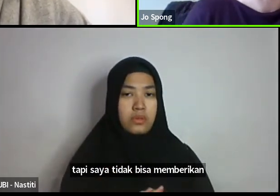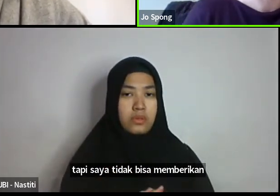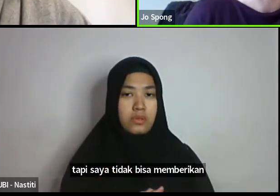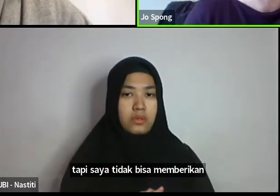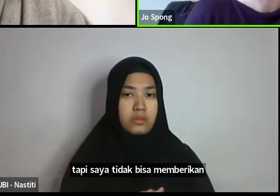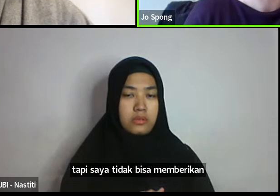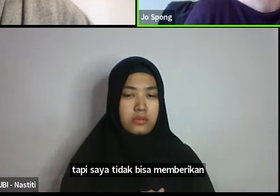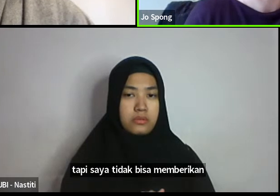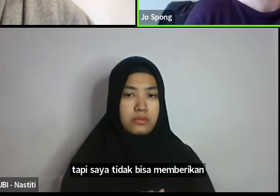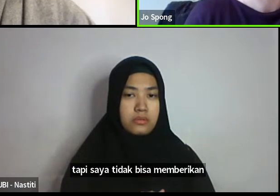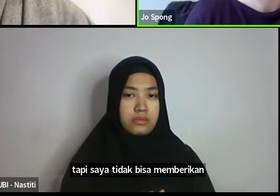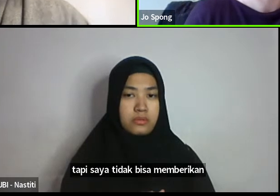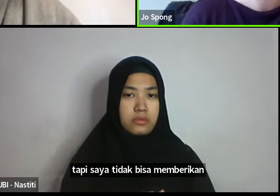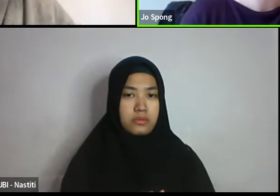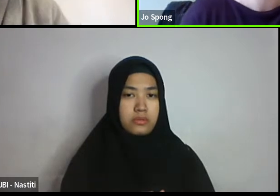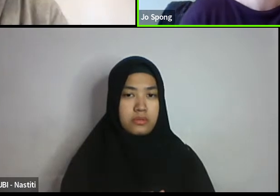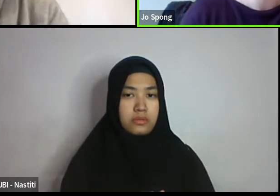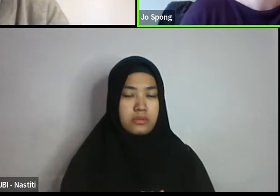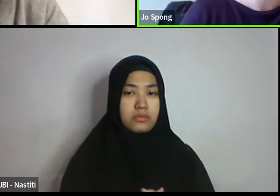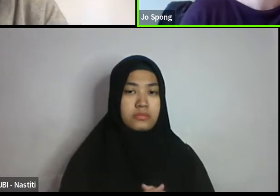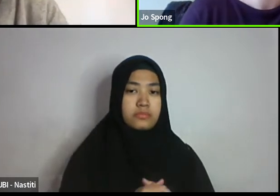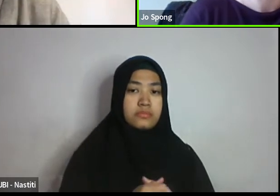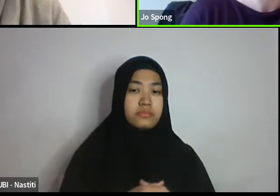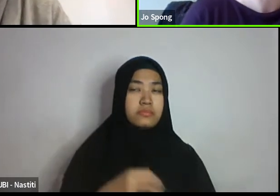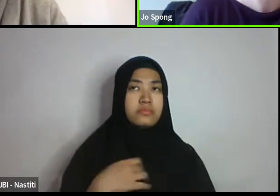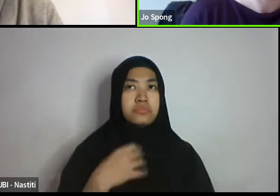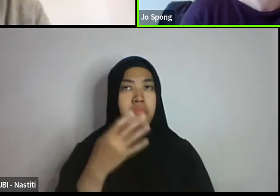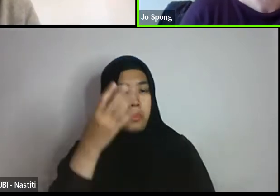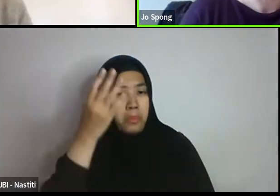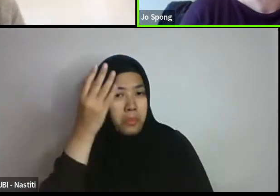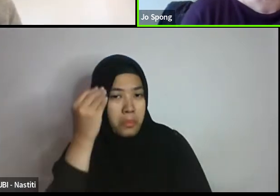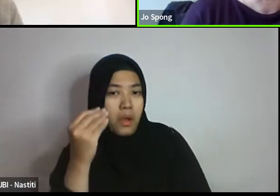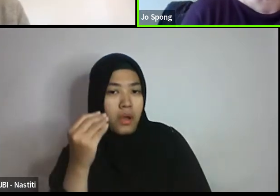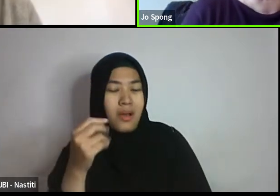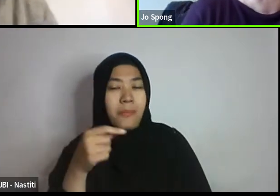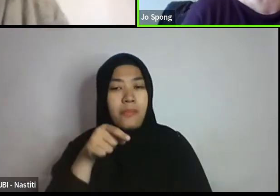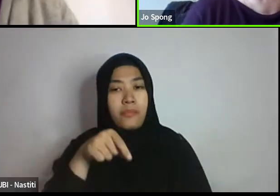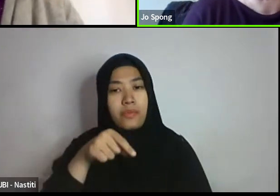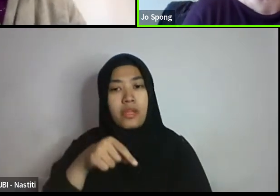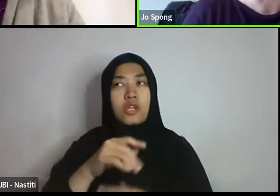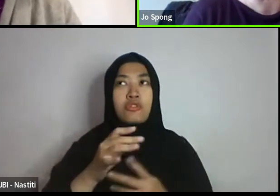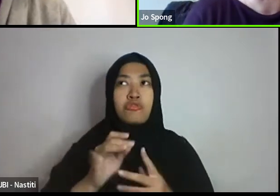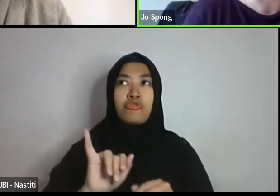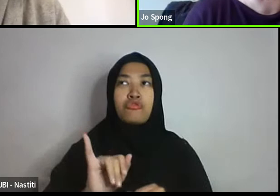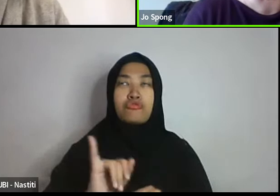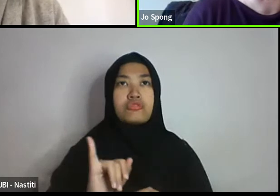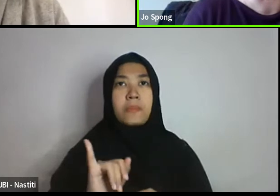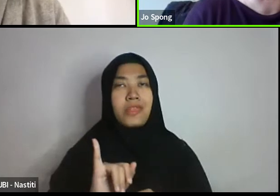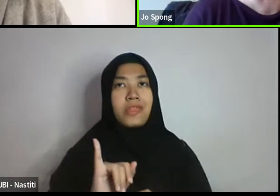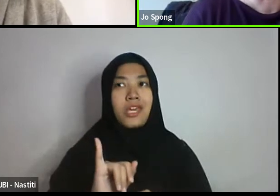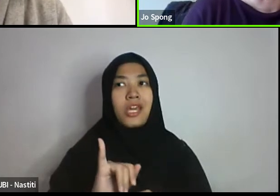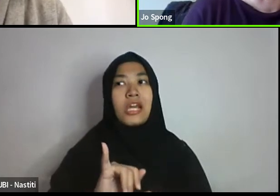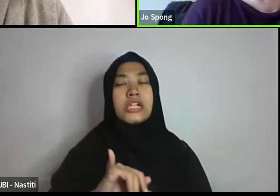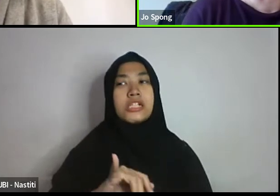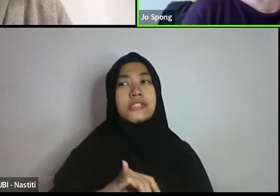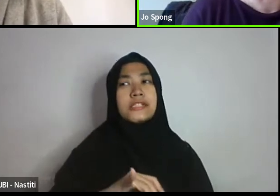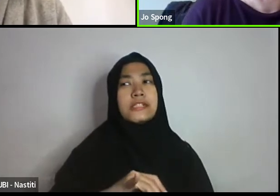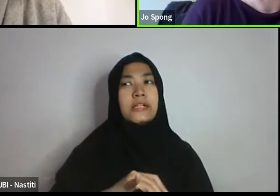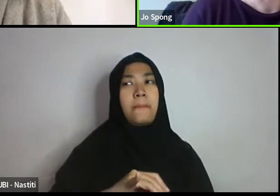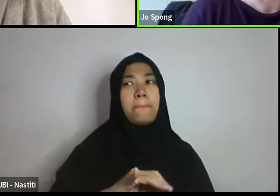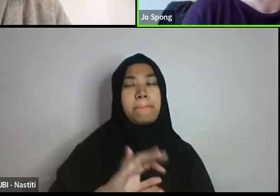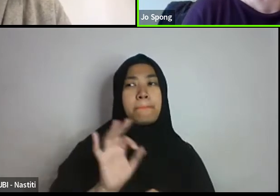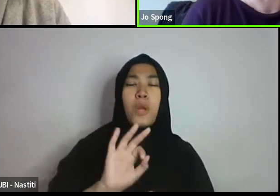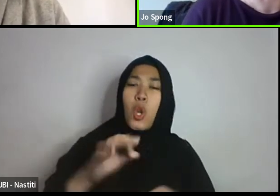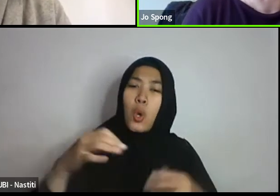general, not necessarily specific to mental health. But again, it's